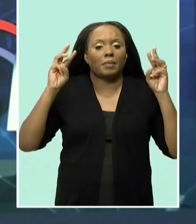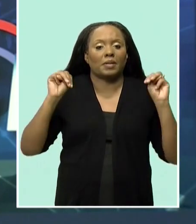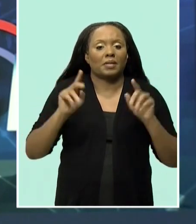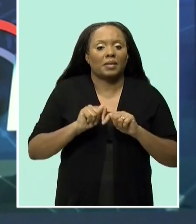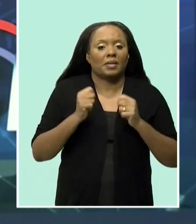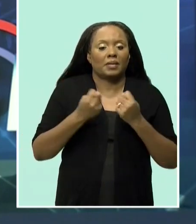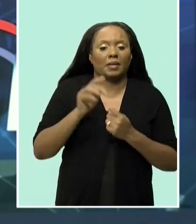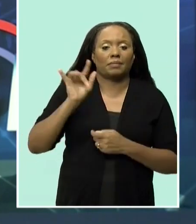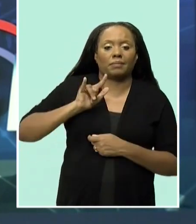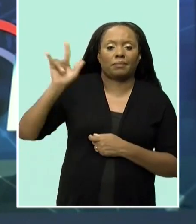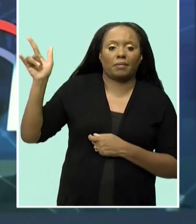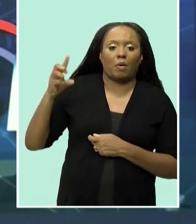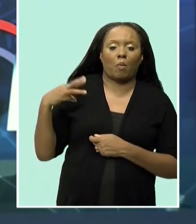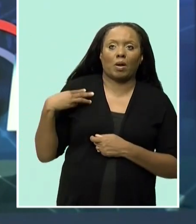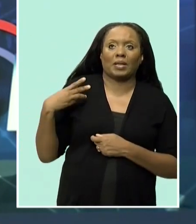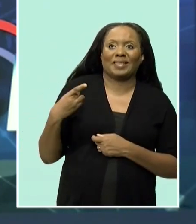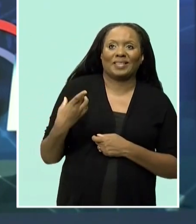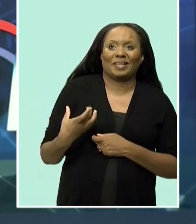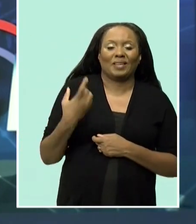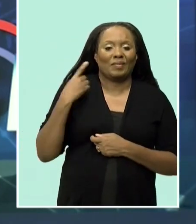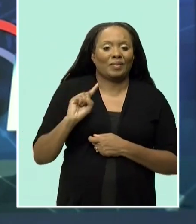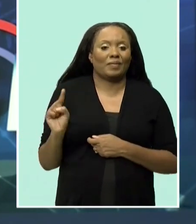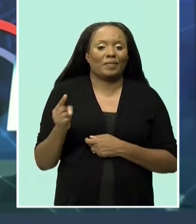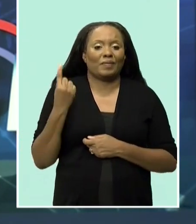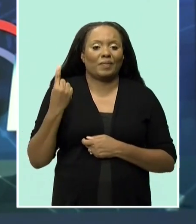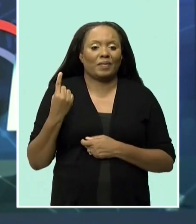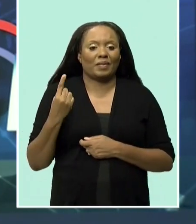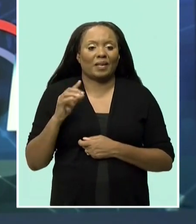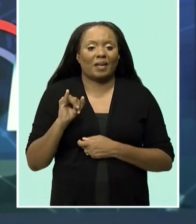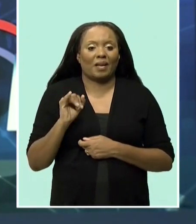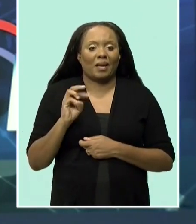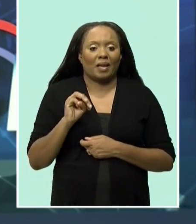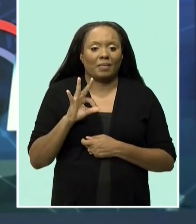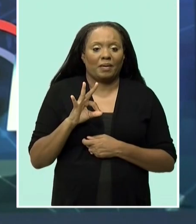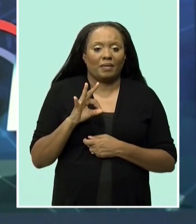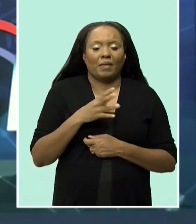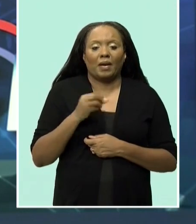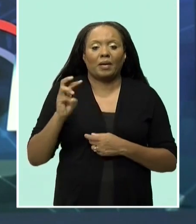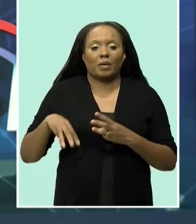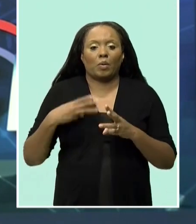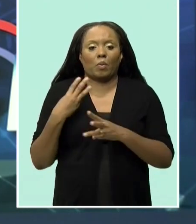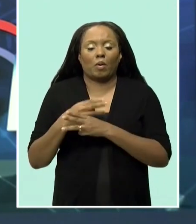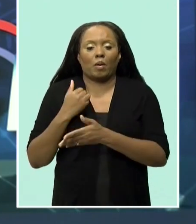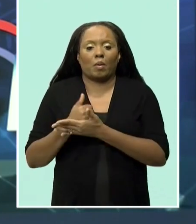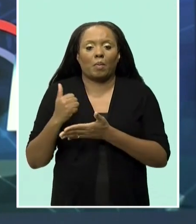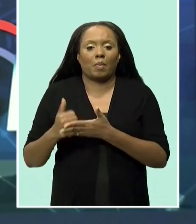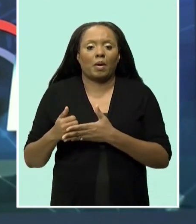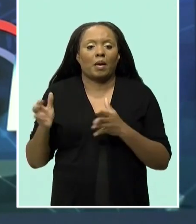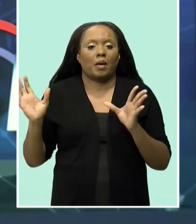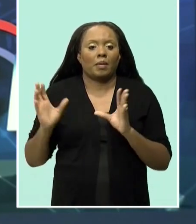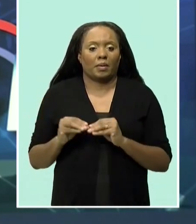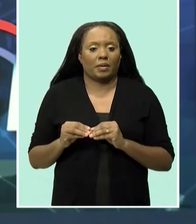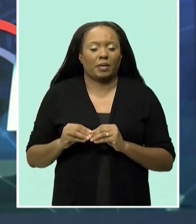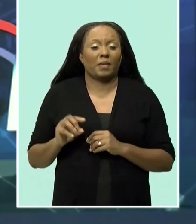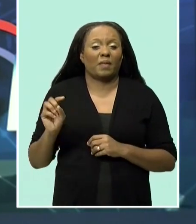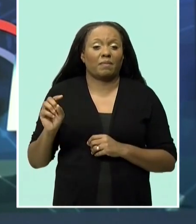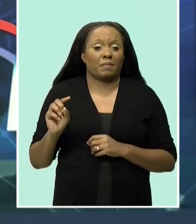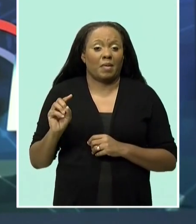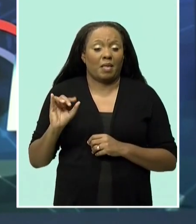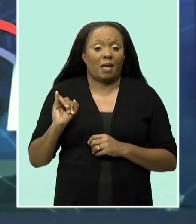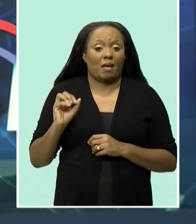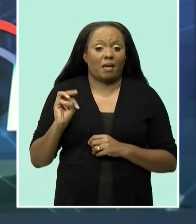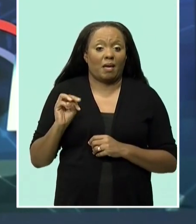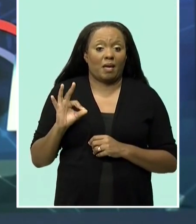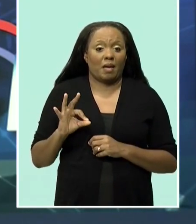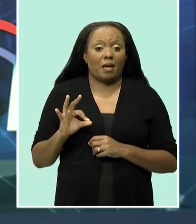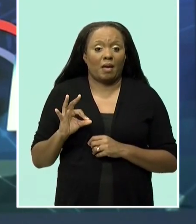what is the first in-person annual meeting of the IMF and the World Bank in 3 years. The IMF, in a new report, slashed its global